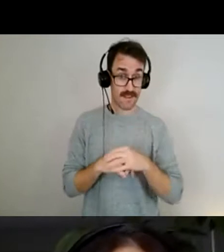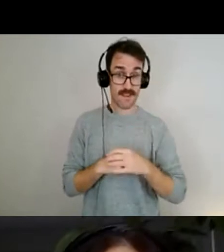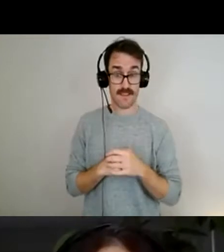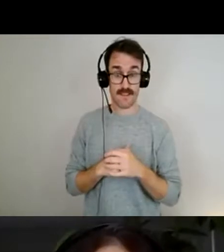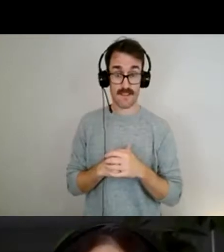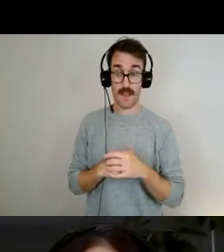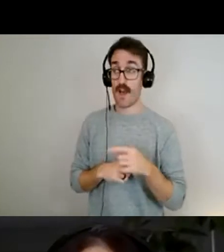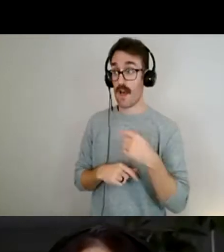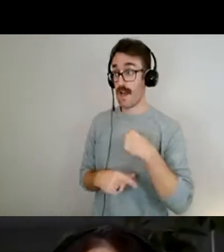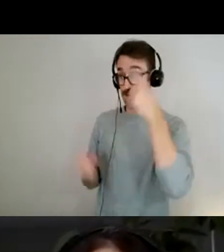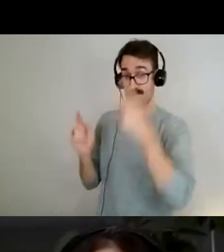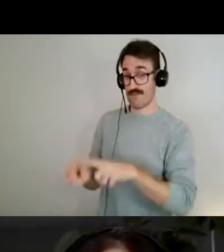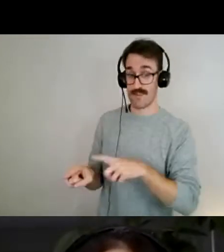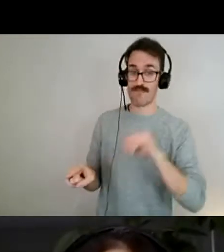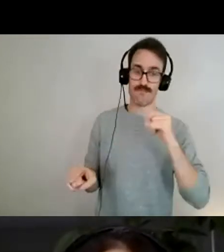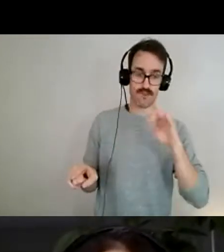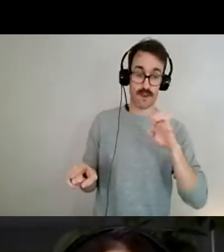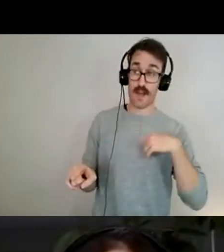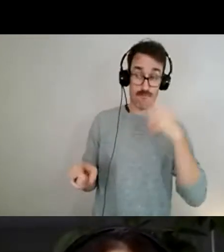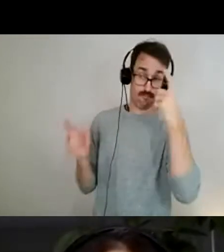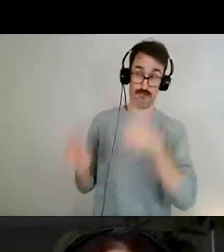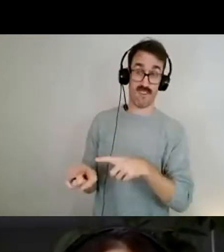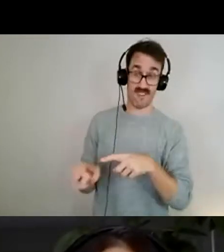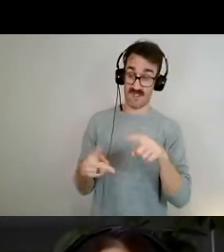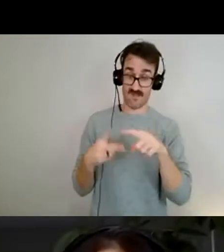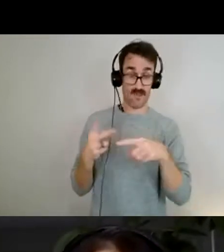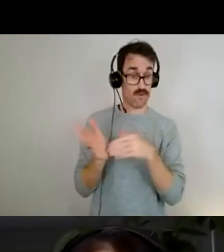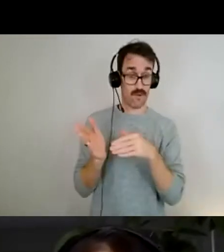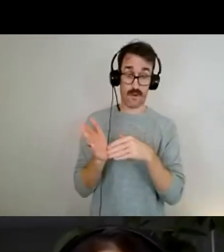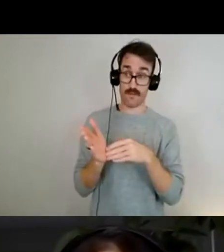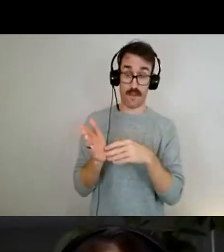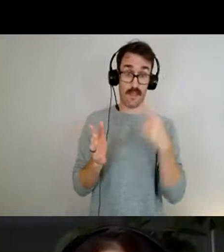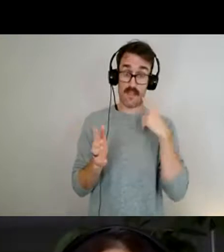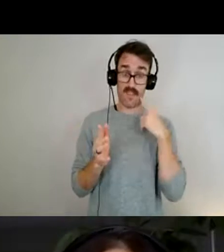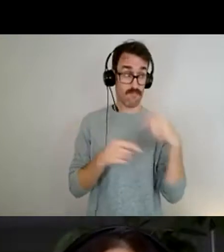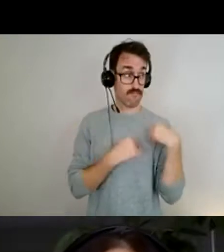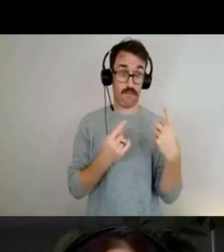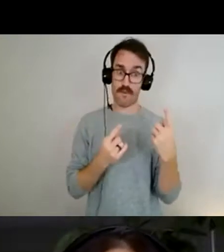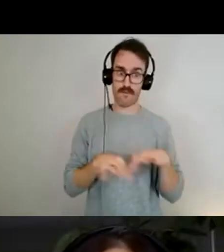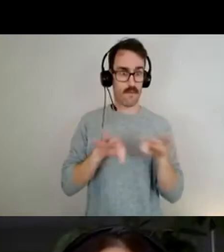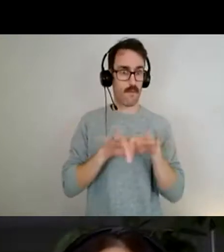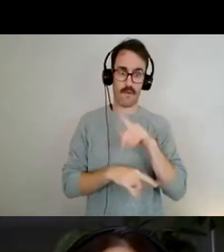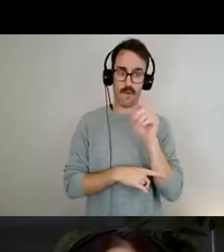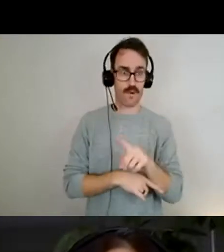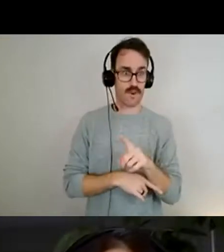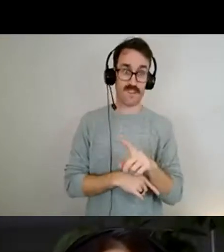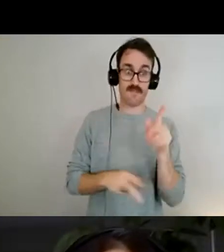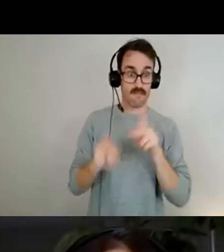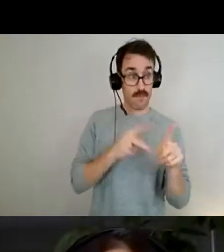I definitely think so. I think there's a lot of, important questions that have been asked by the attendees.